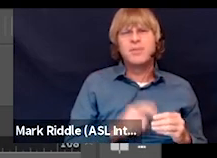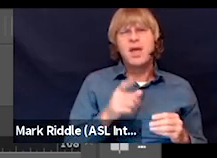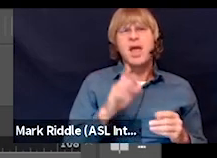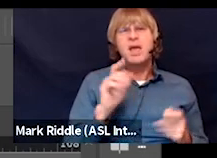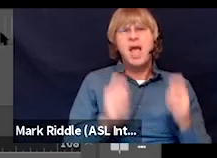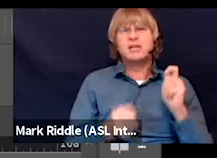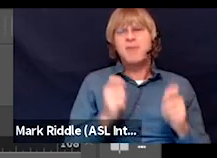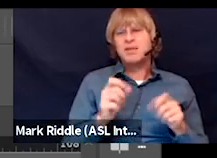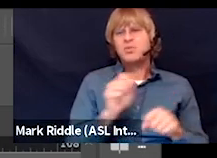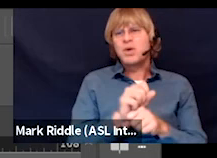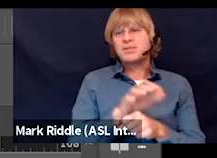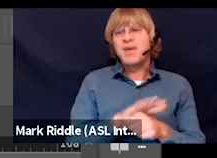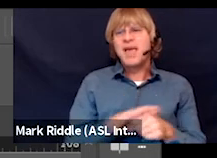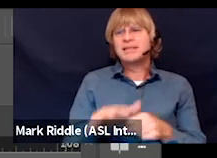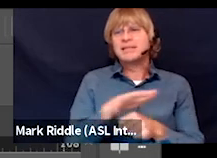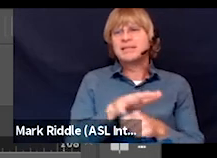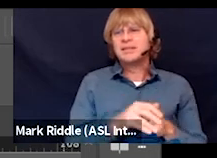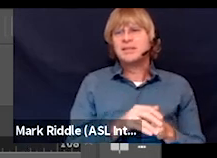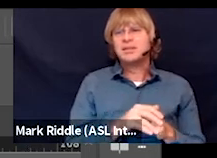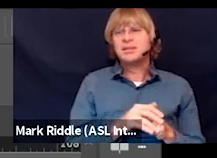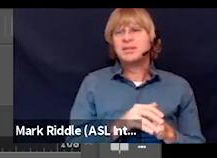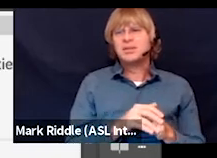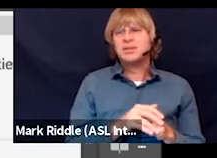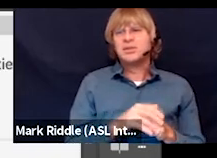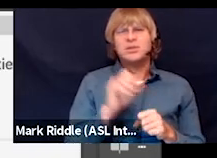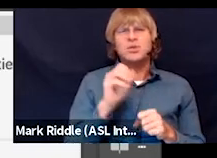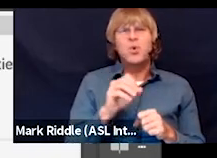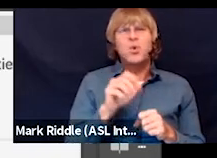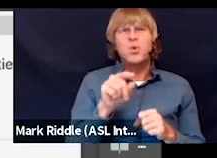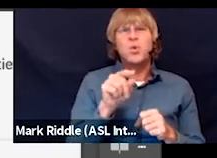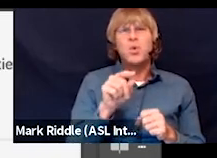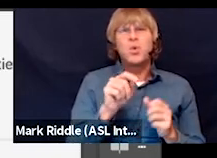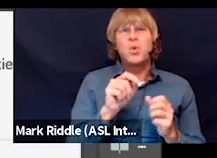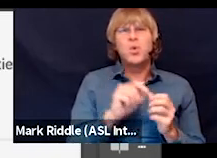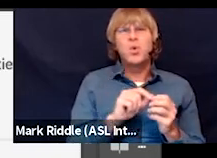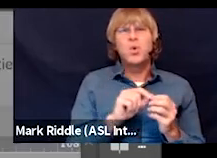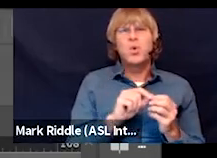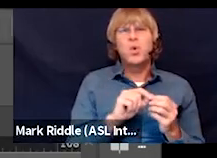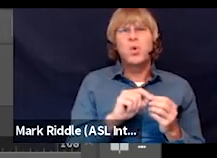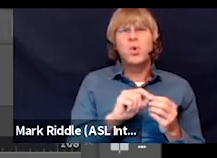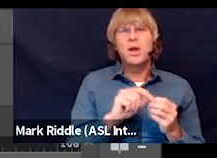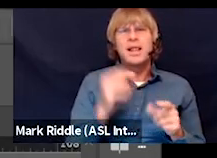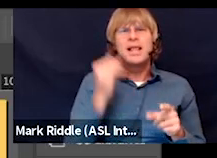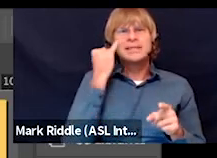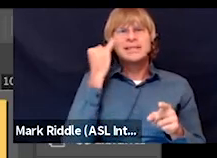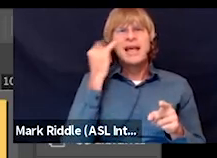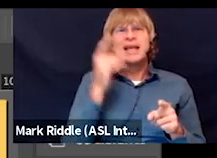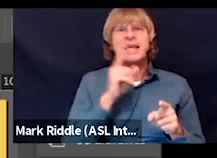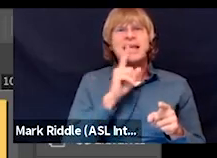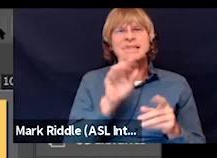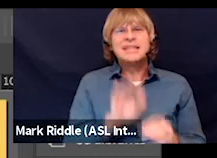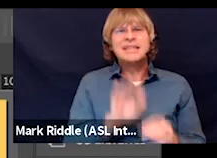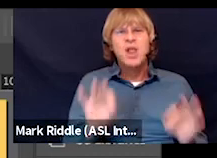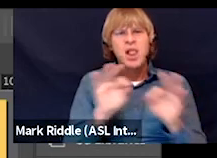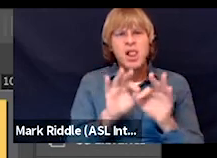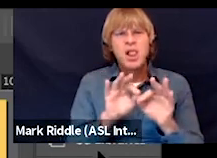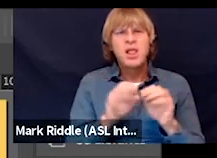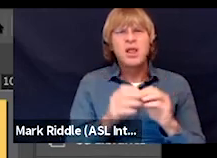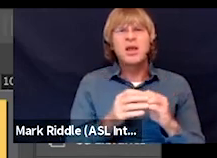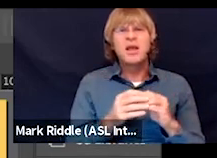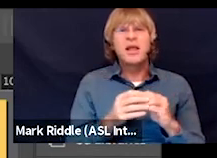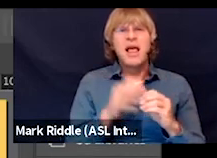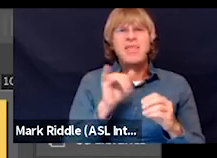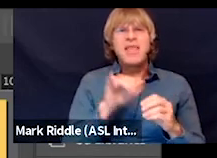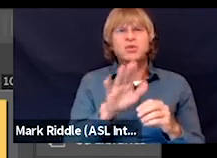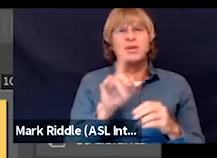Customize your workspace. So let's say Essentials is your